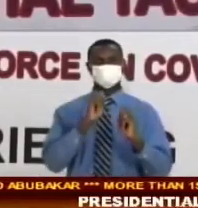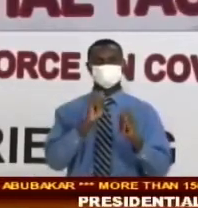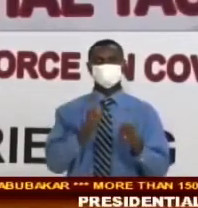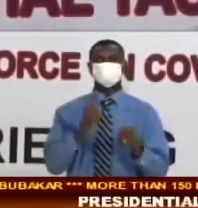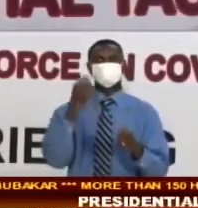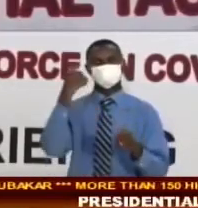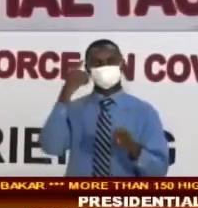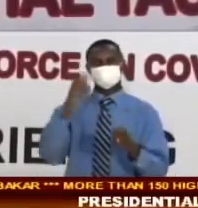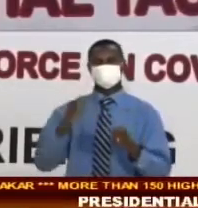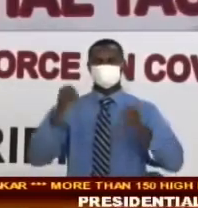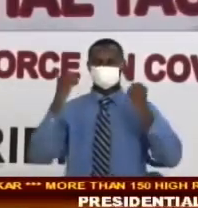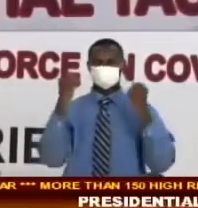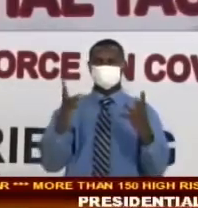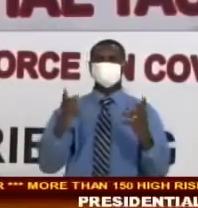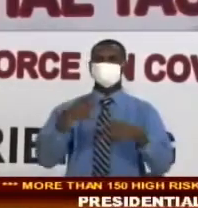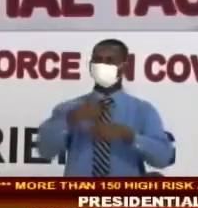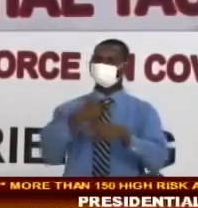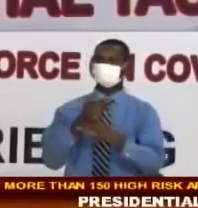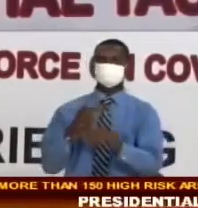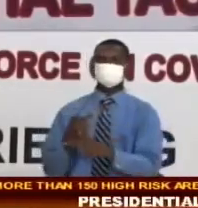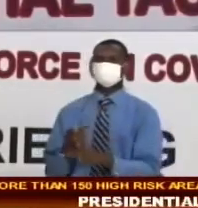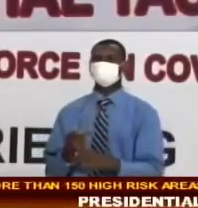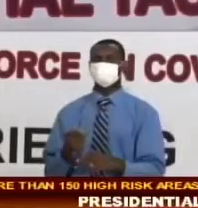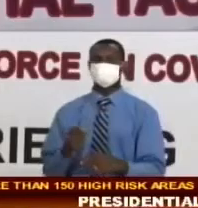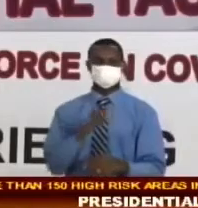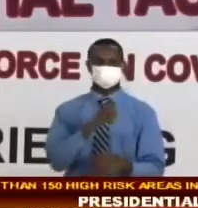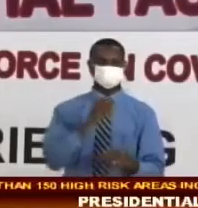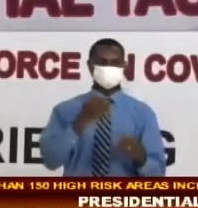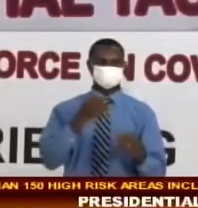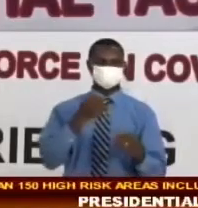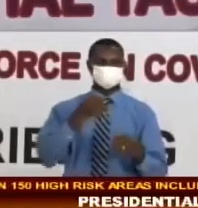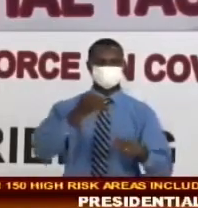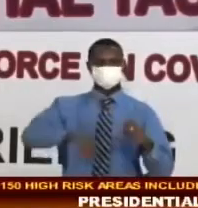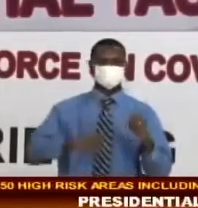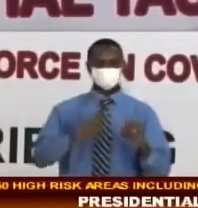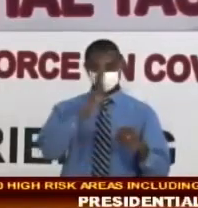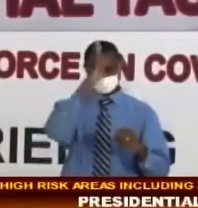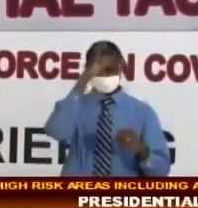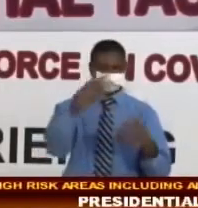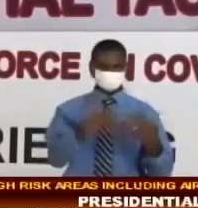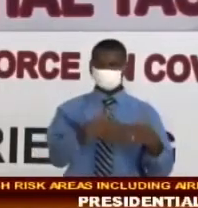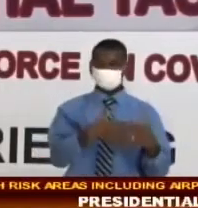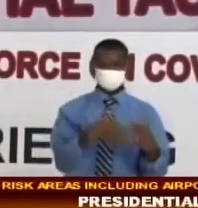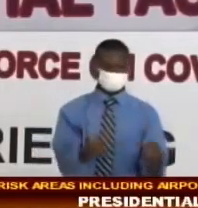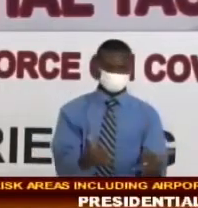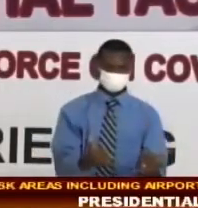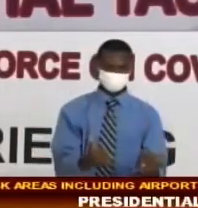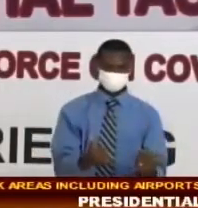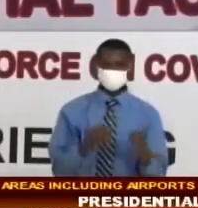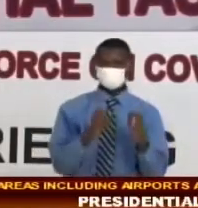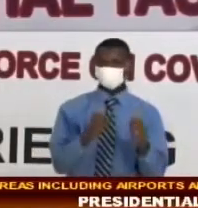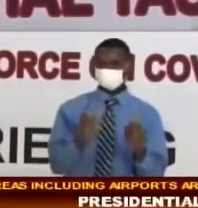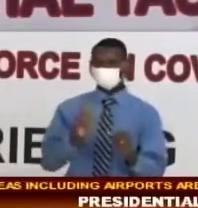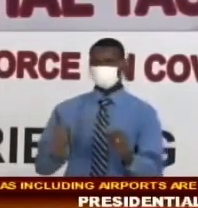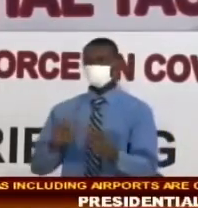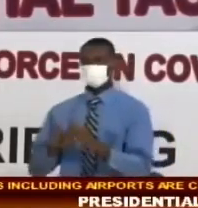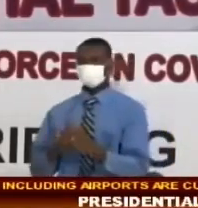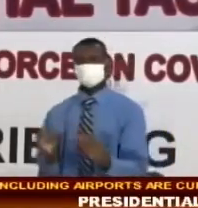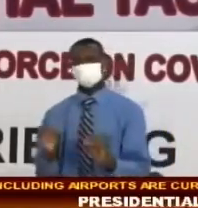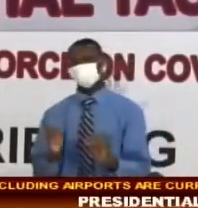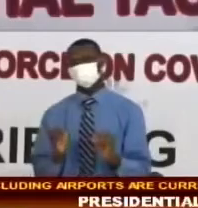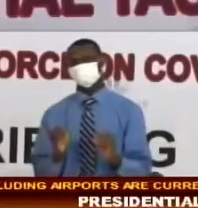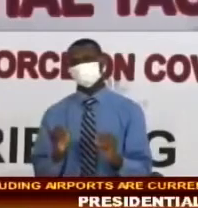use. You don't invent a machine today and just put it to use. We are dealing with a life and death situation. I've seen a lot